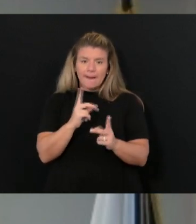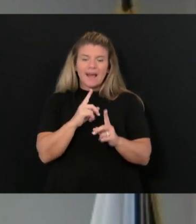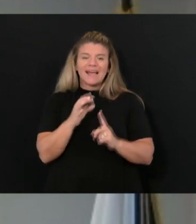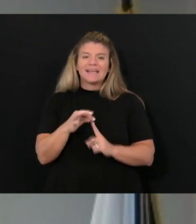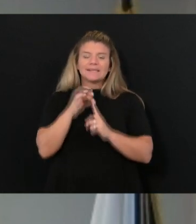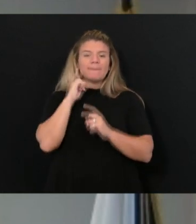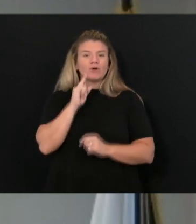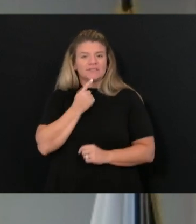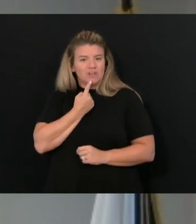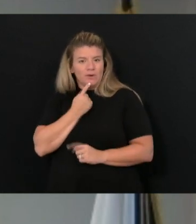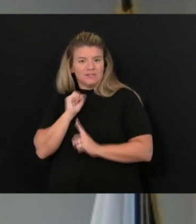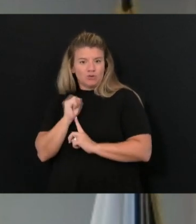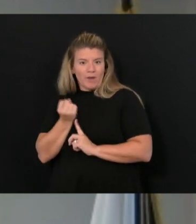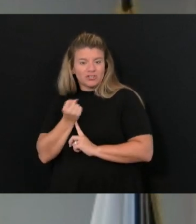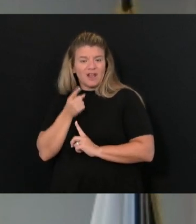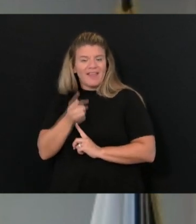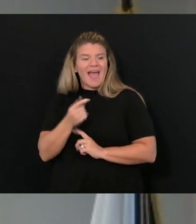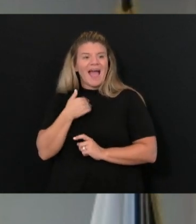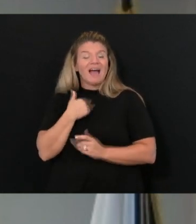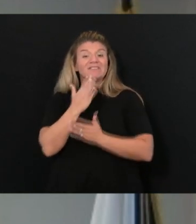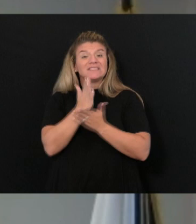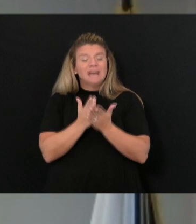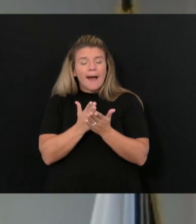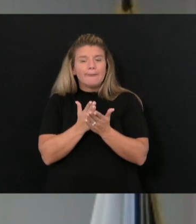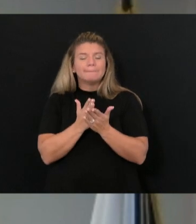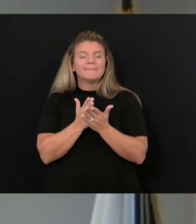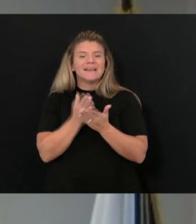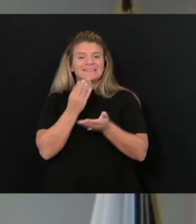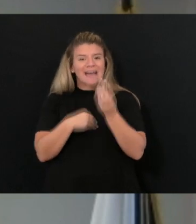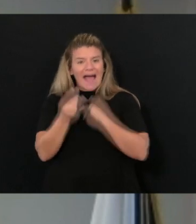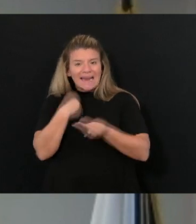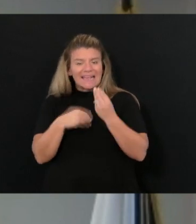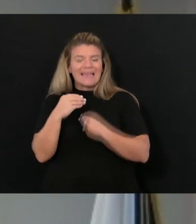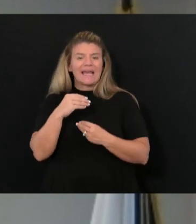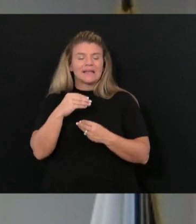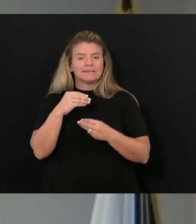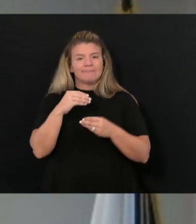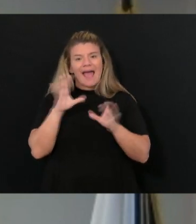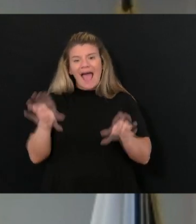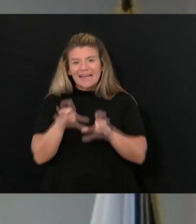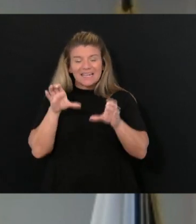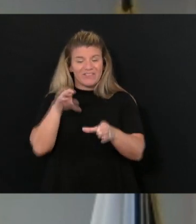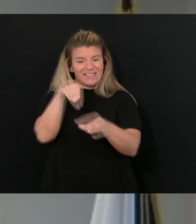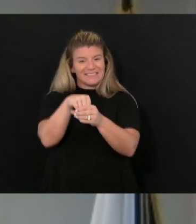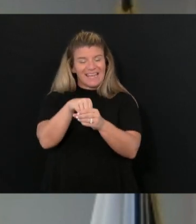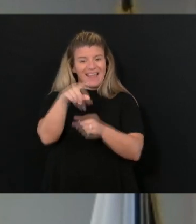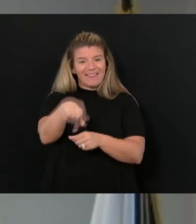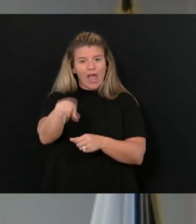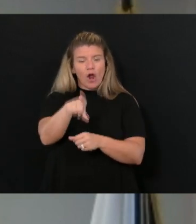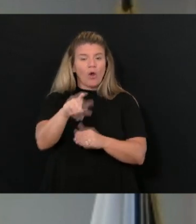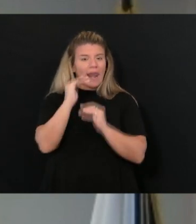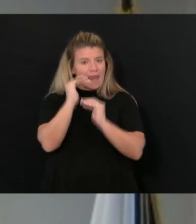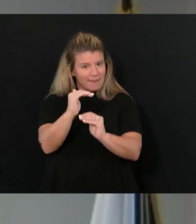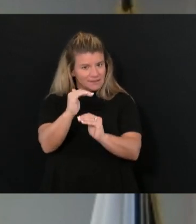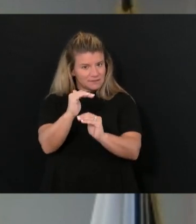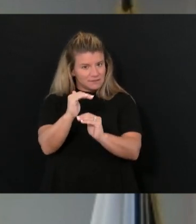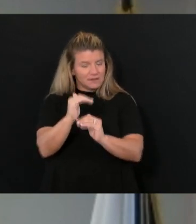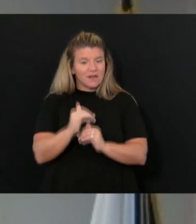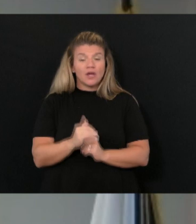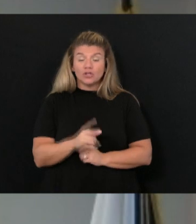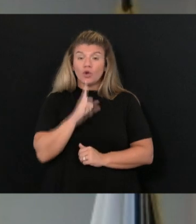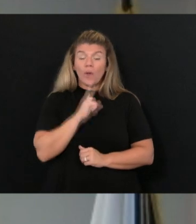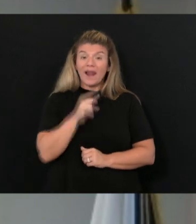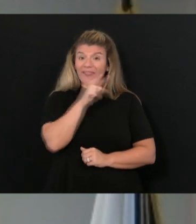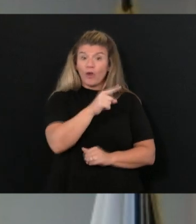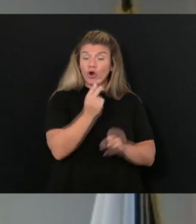some facility activities, including communal dining and non-essential services. So they're using this same